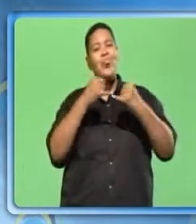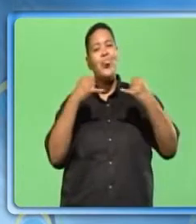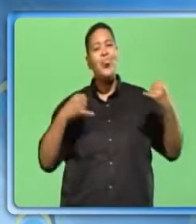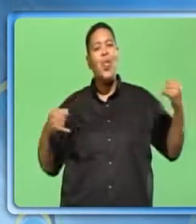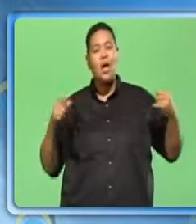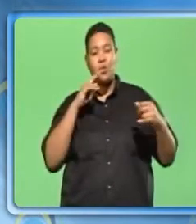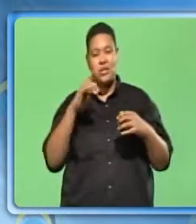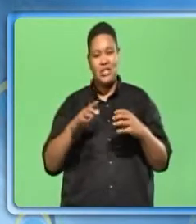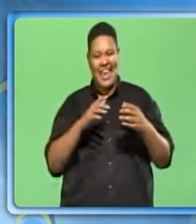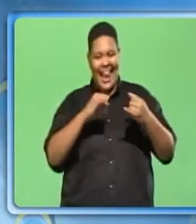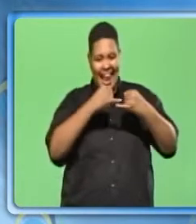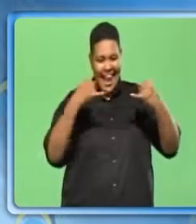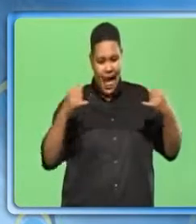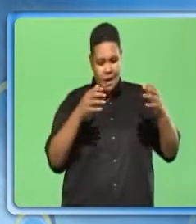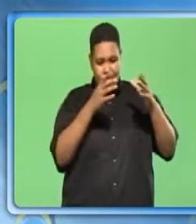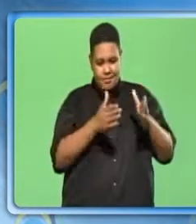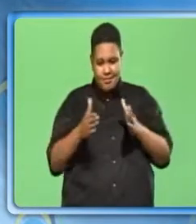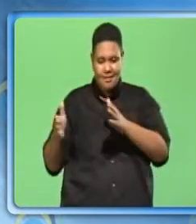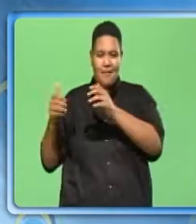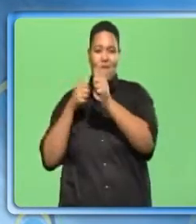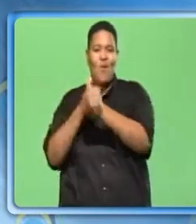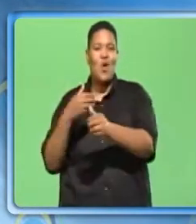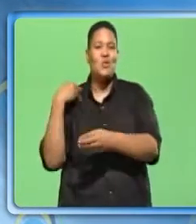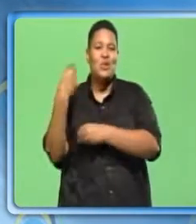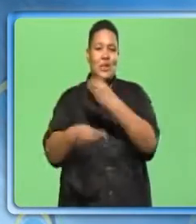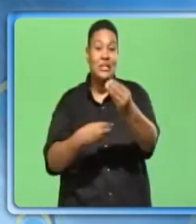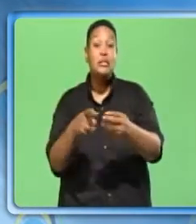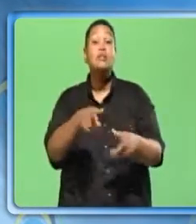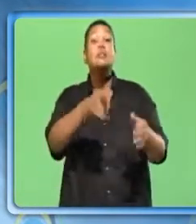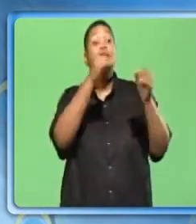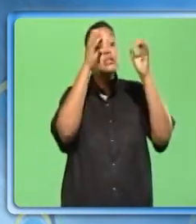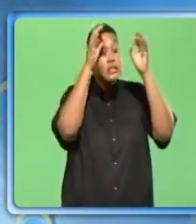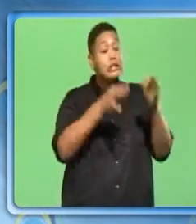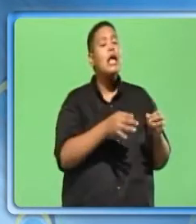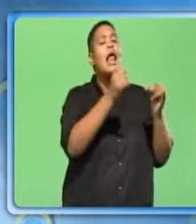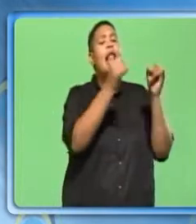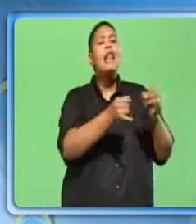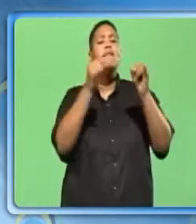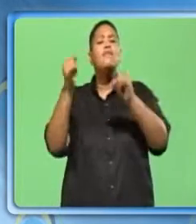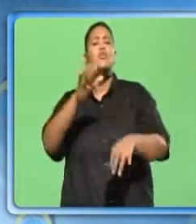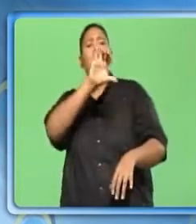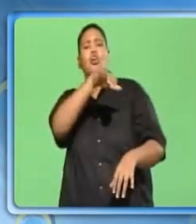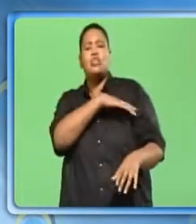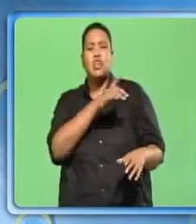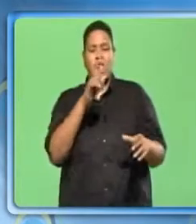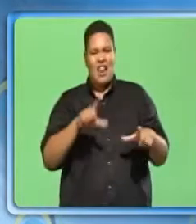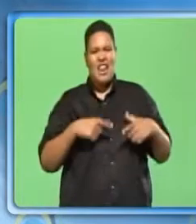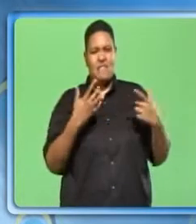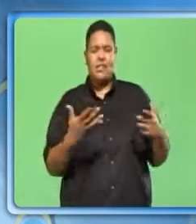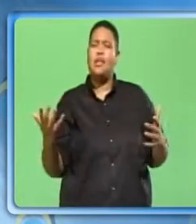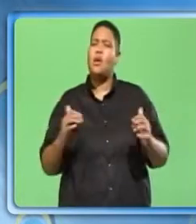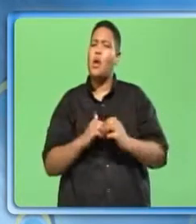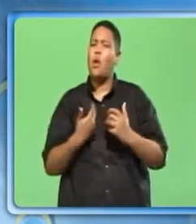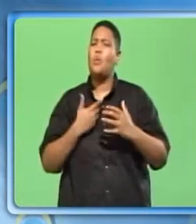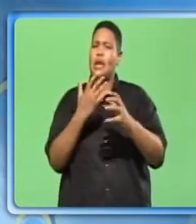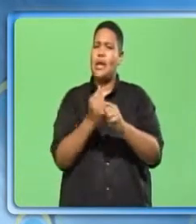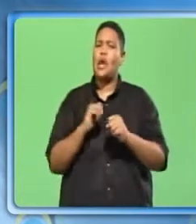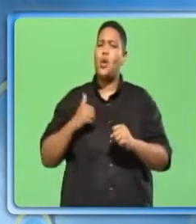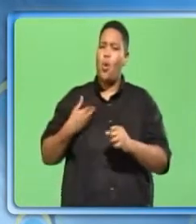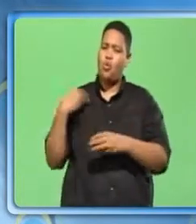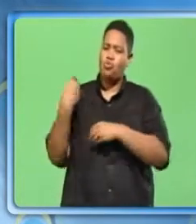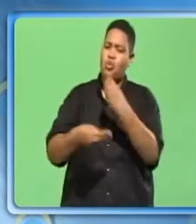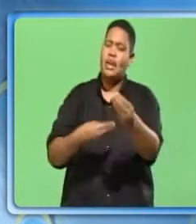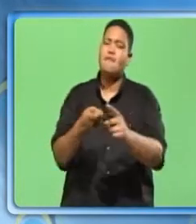a linear sequence. These determine the individual characteristics of an organism. How do we get our traits from